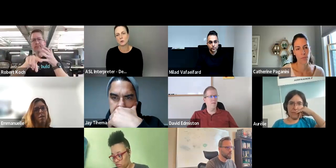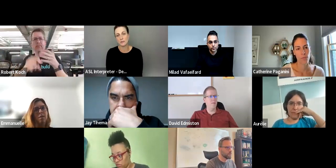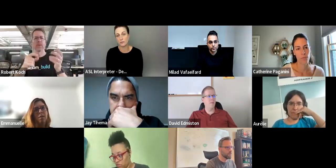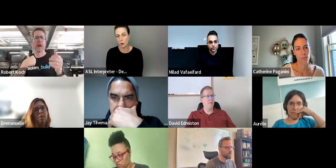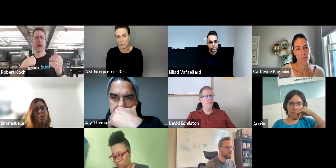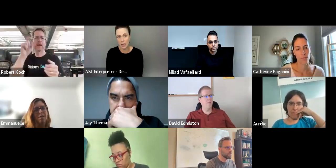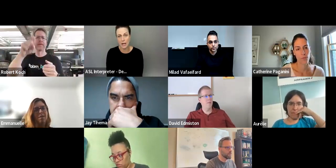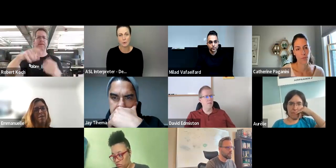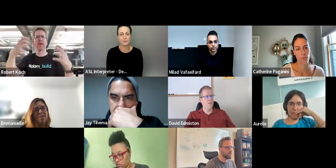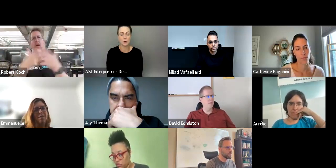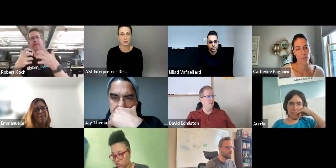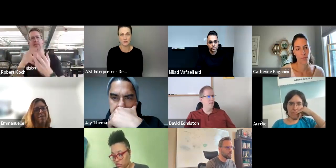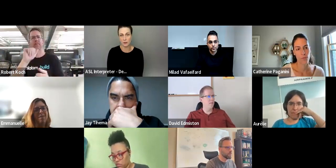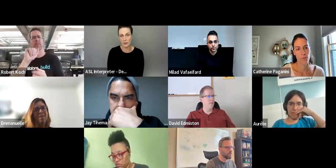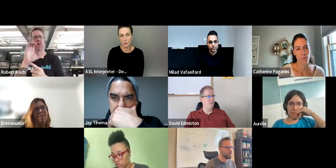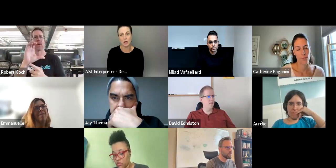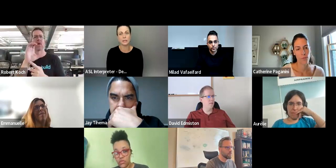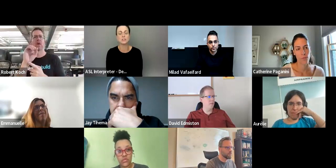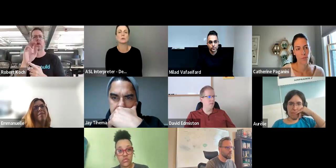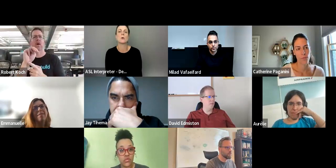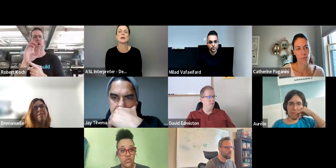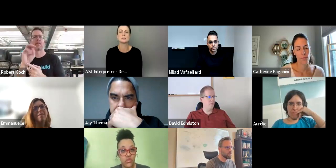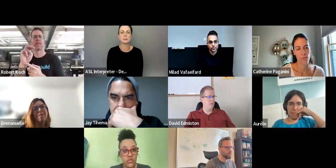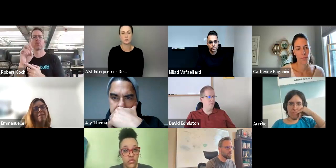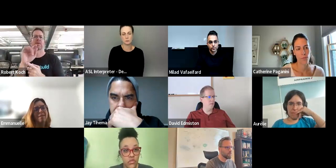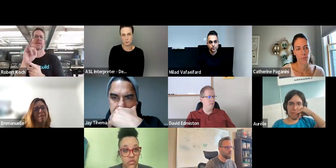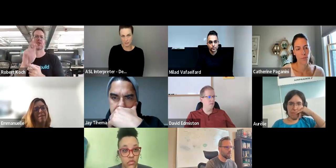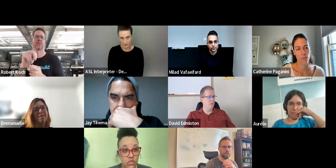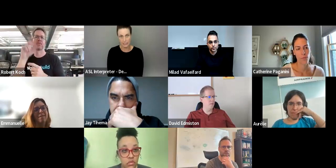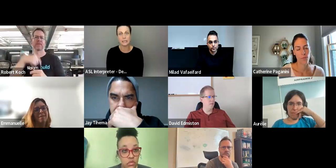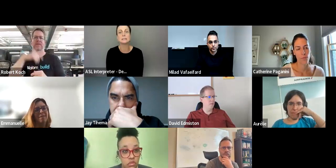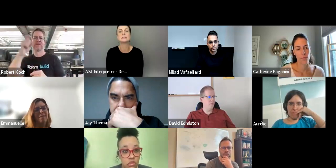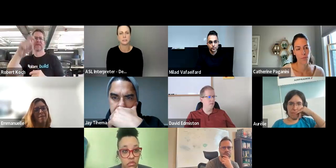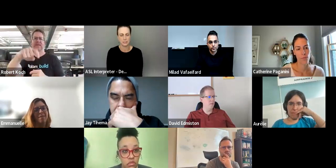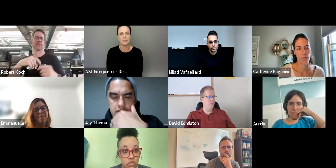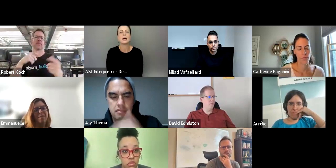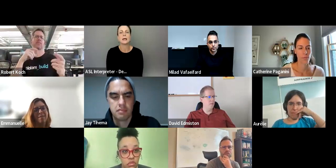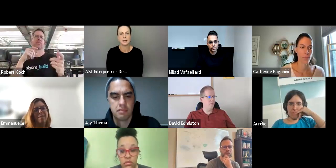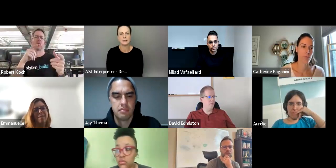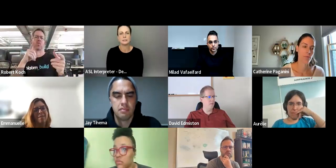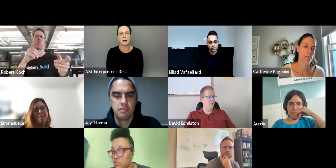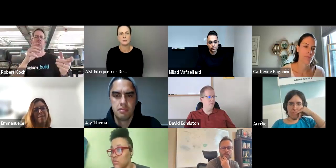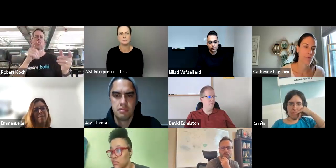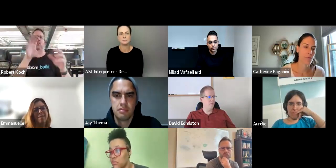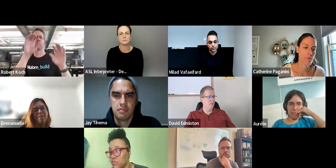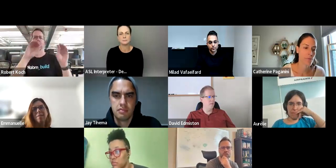We'll of course have a form online where folks can fill out their accommodation requests and their specific needs